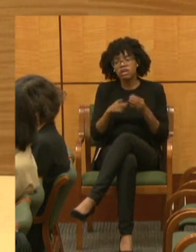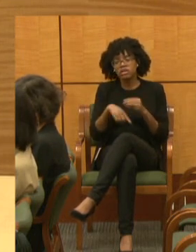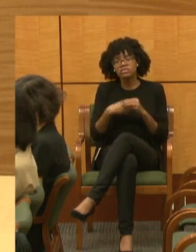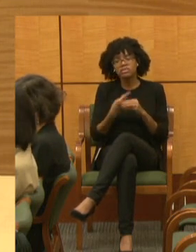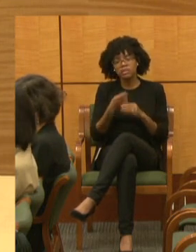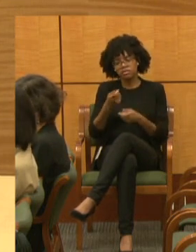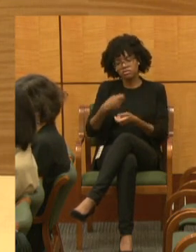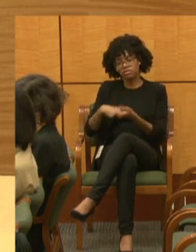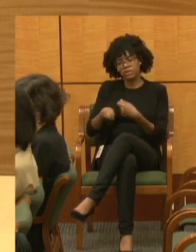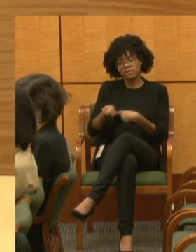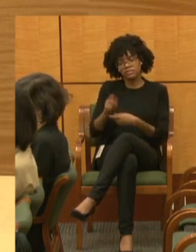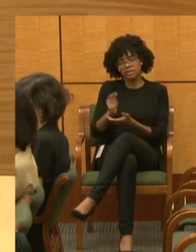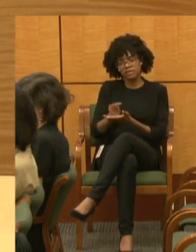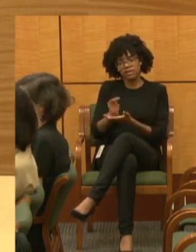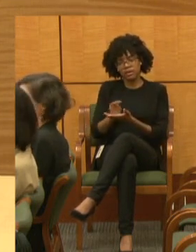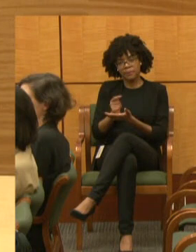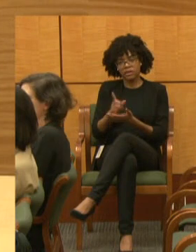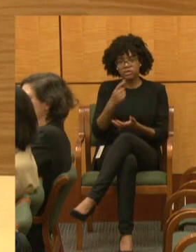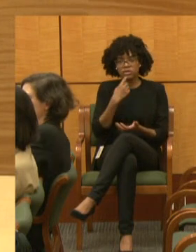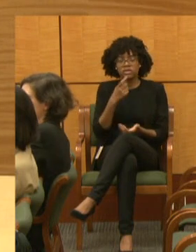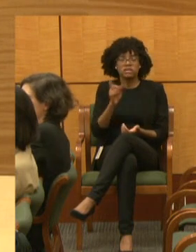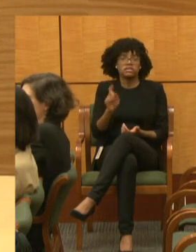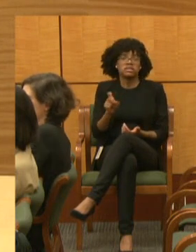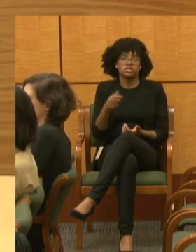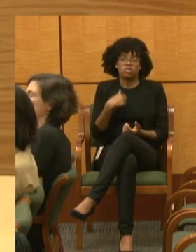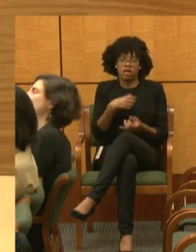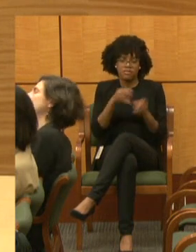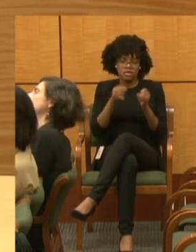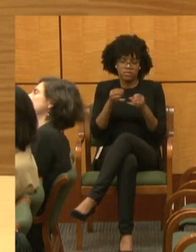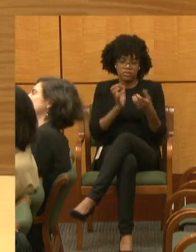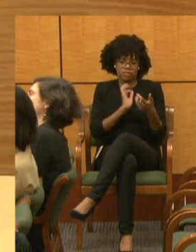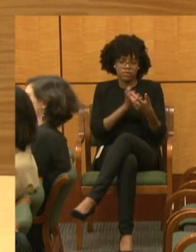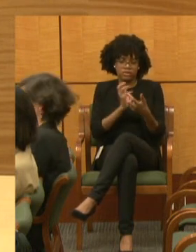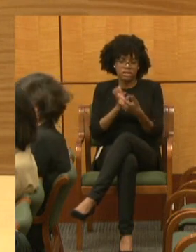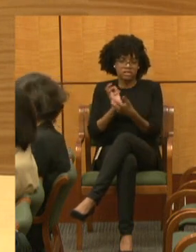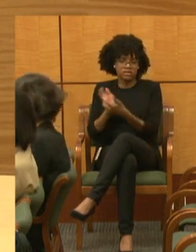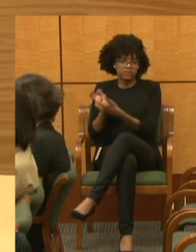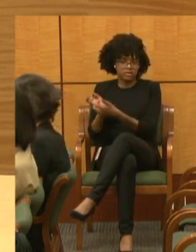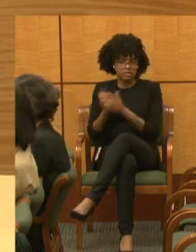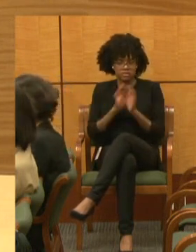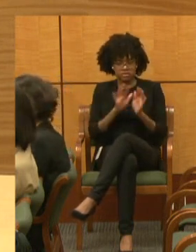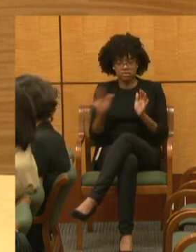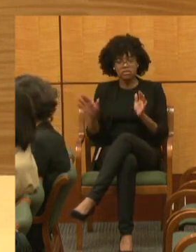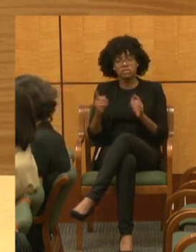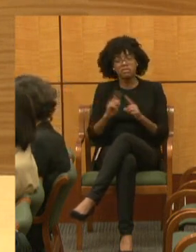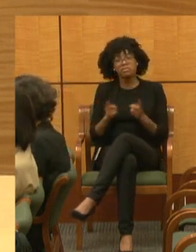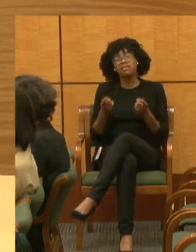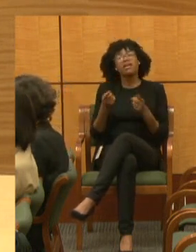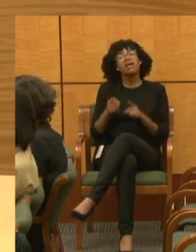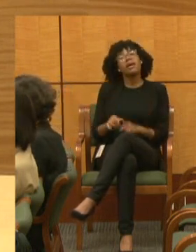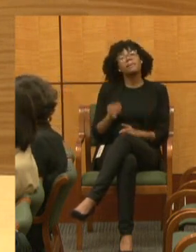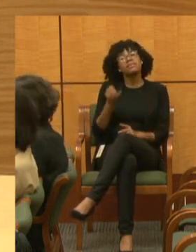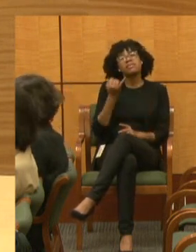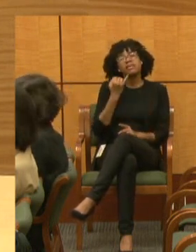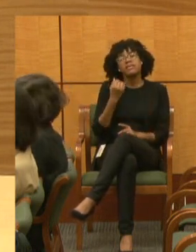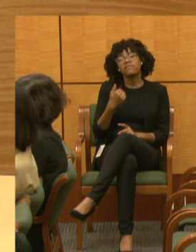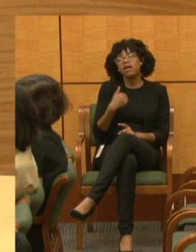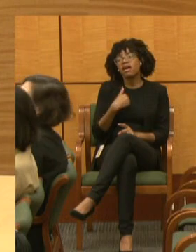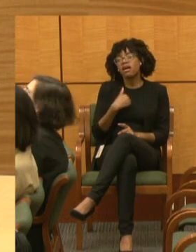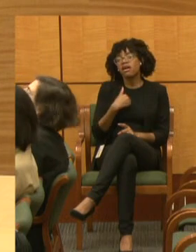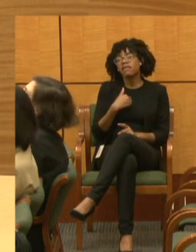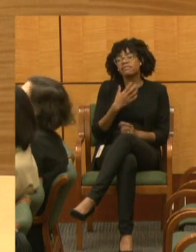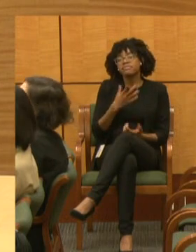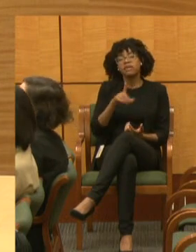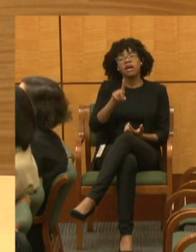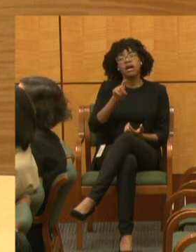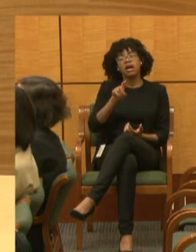lot of personalization needed in this particular arena. So what happens if I have a 100